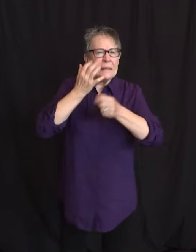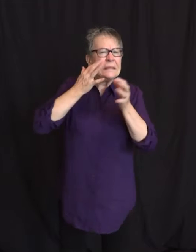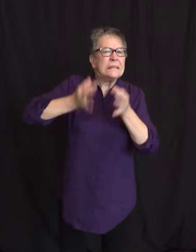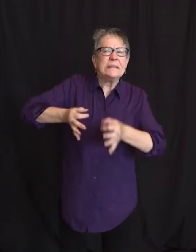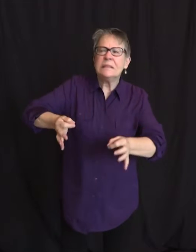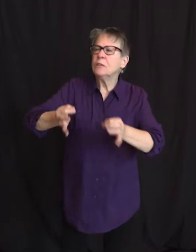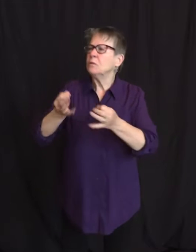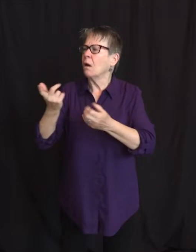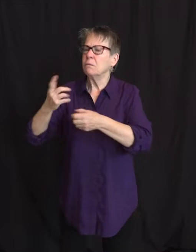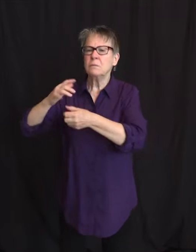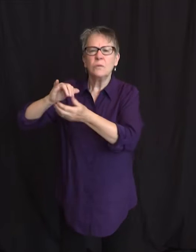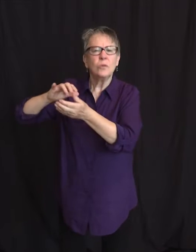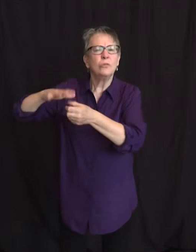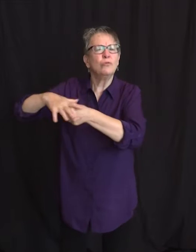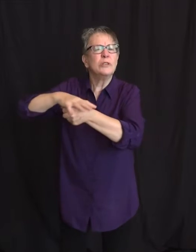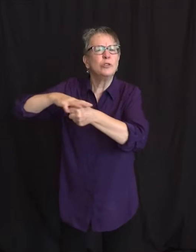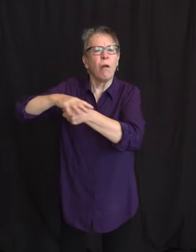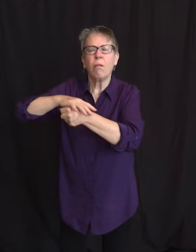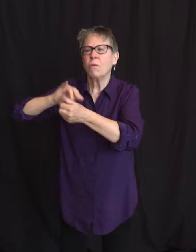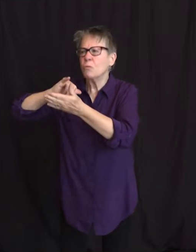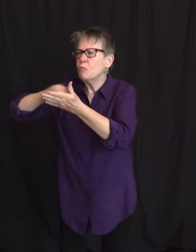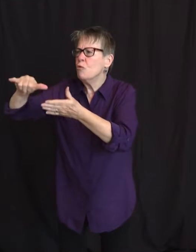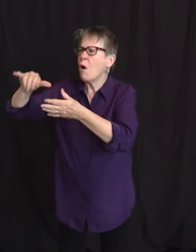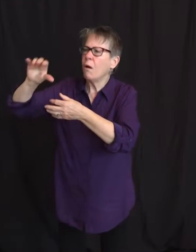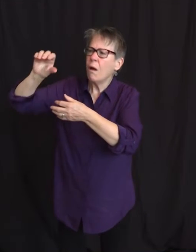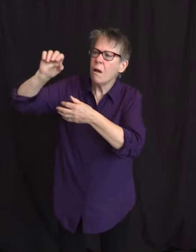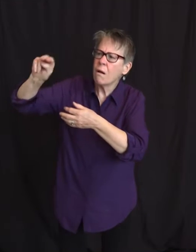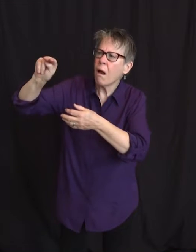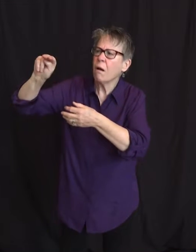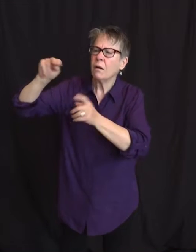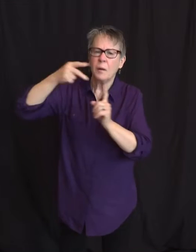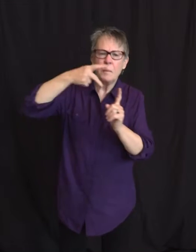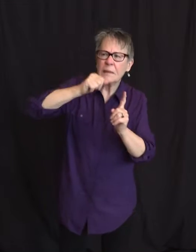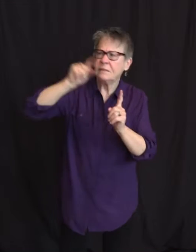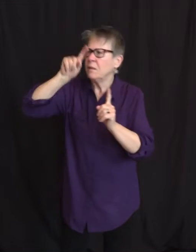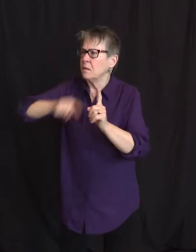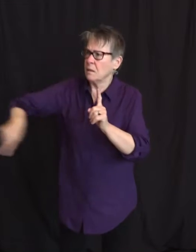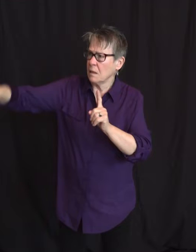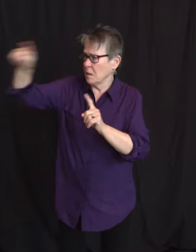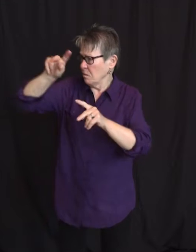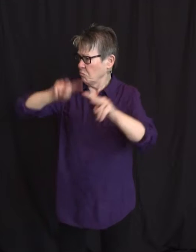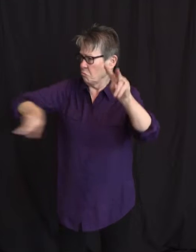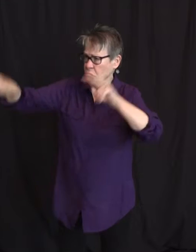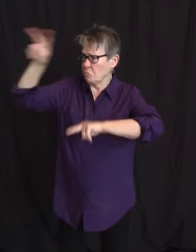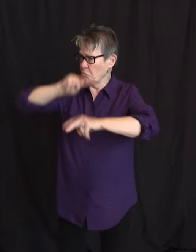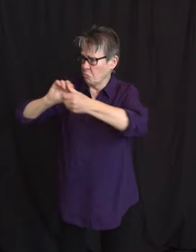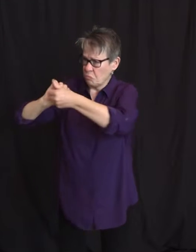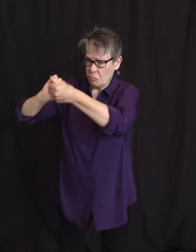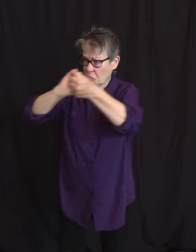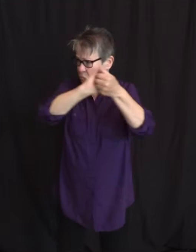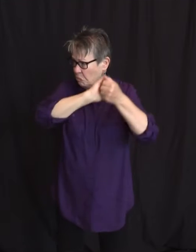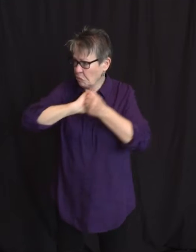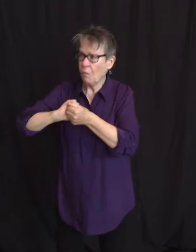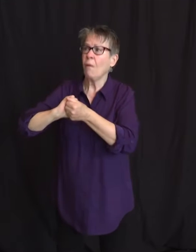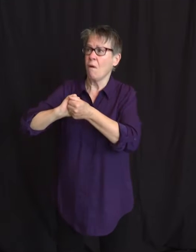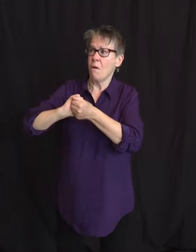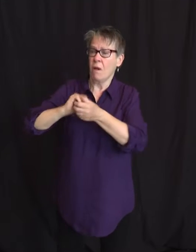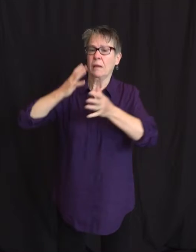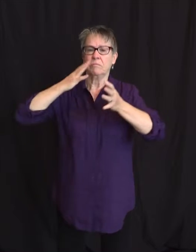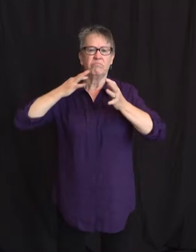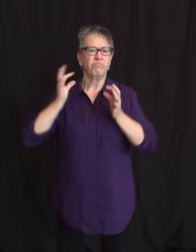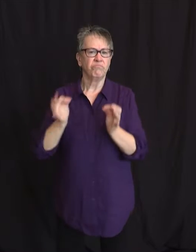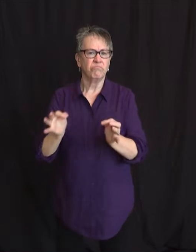us to rush ahead, for example, of either Pennsylvania or New York or any of our other 4-state partners, or vice